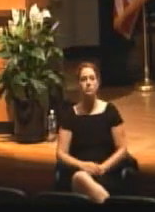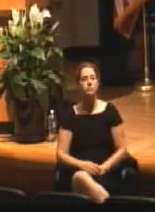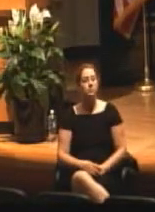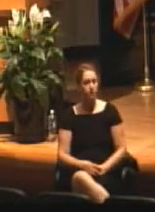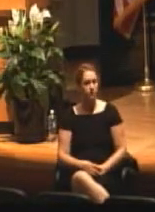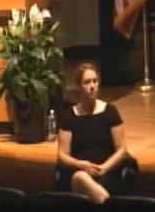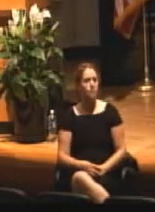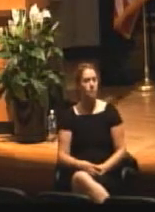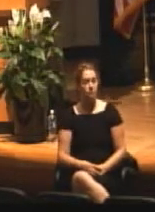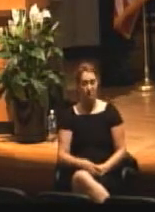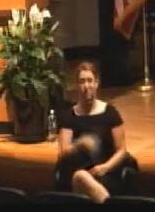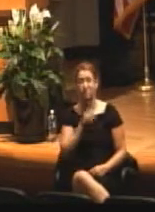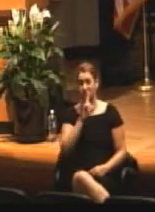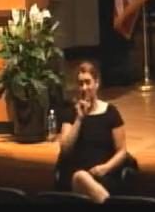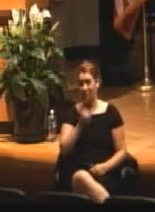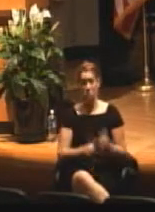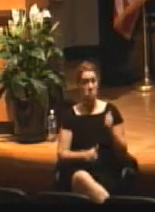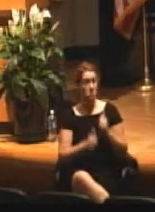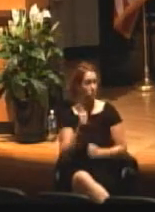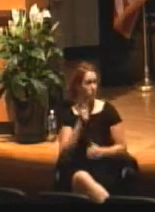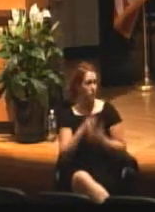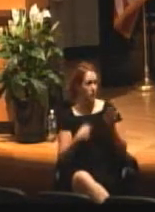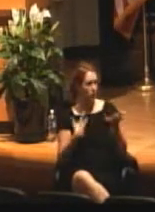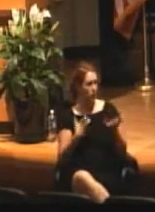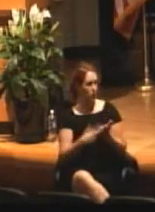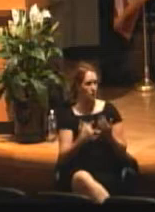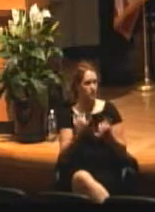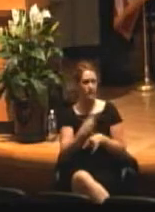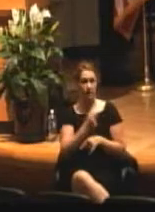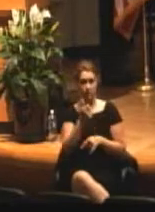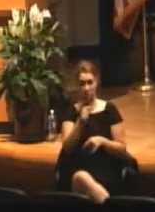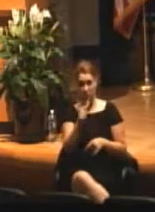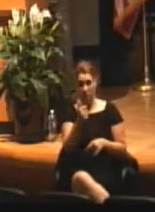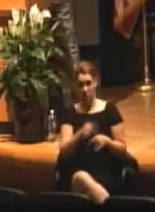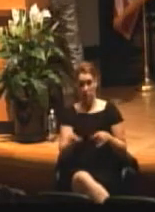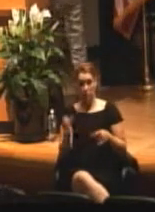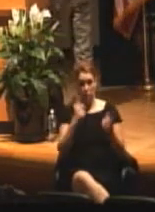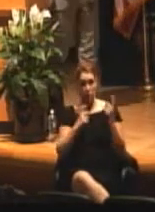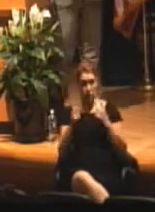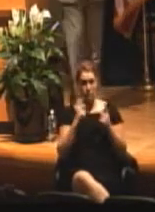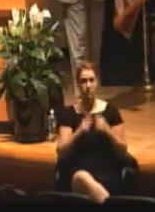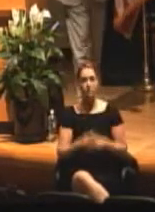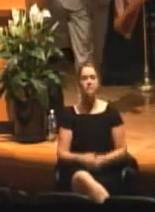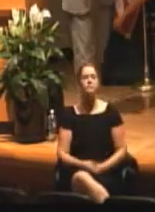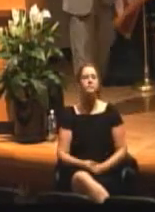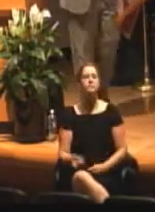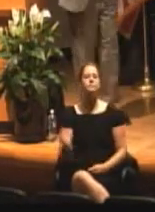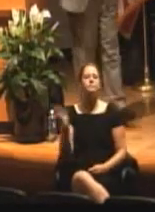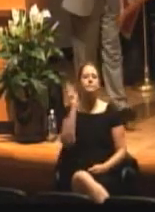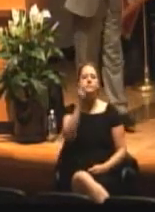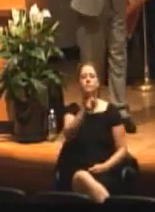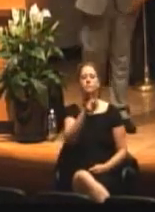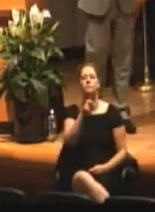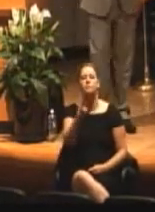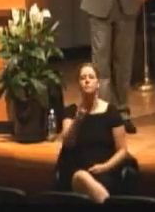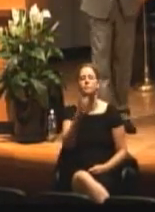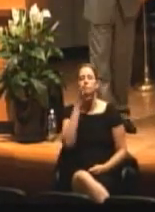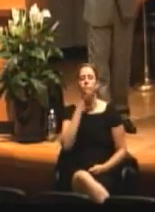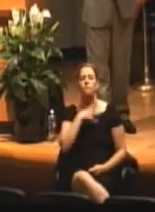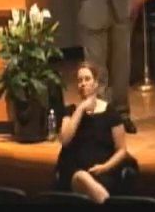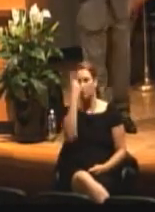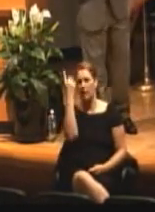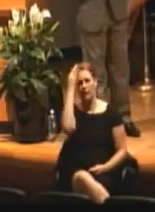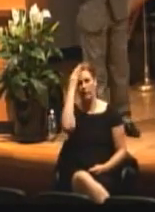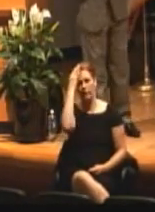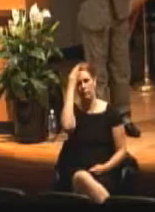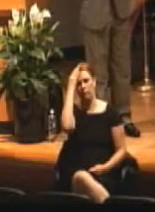the majority of what I had today. Is there any other questions on stuff? Usually I had a lot. Uh-huh. Yes? Give us an